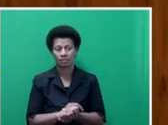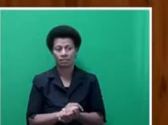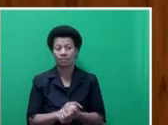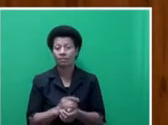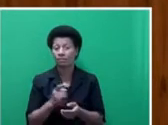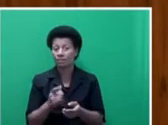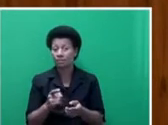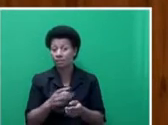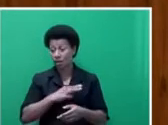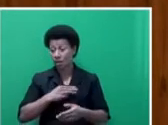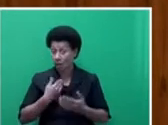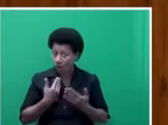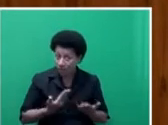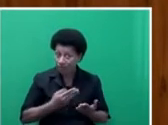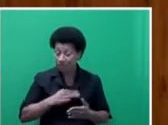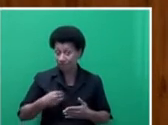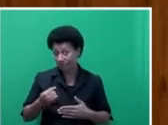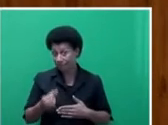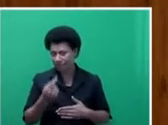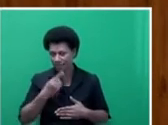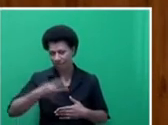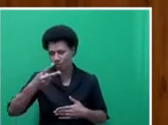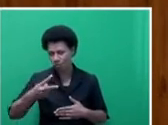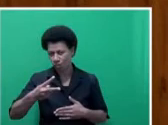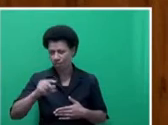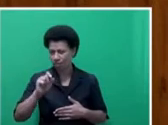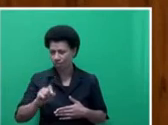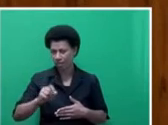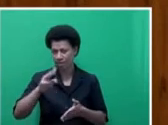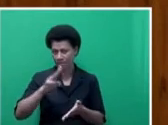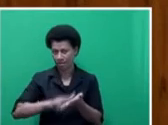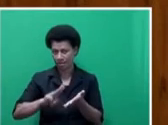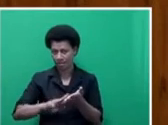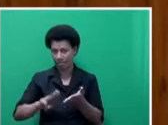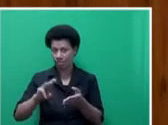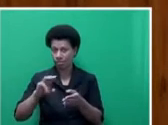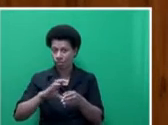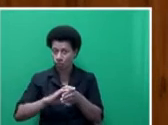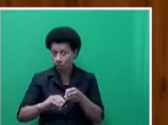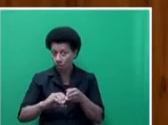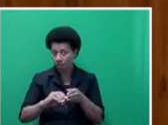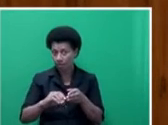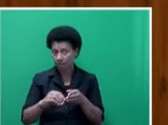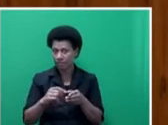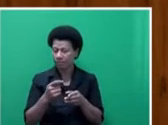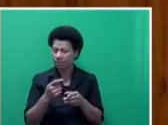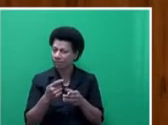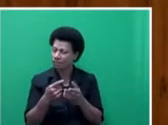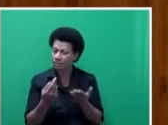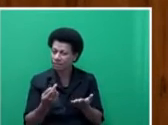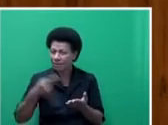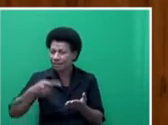actually collected $12.8 million still to date, out of which almost close to 11 million has gone to